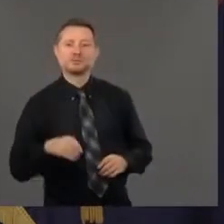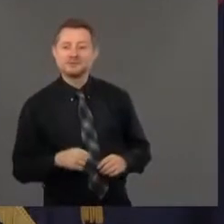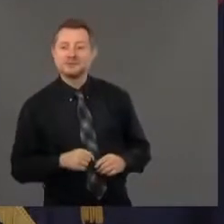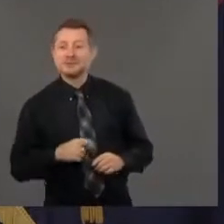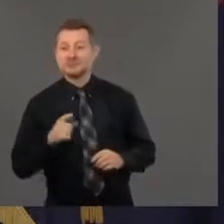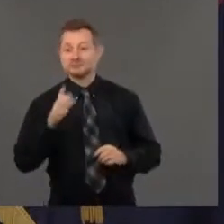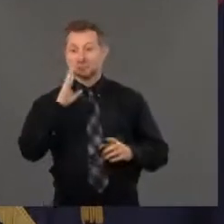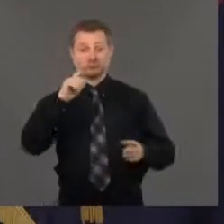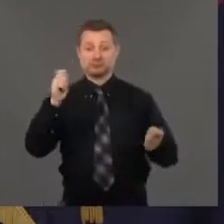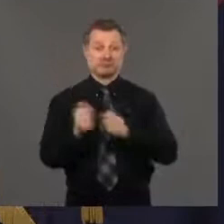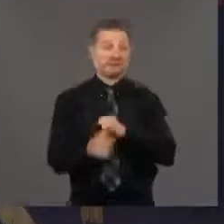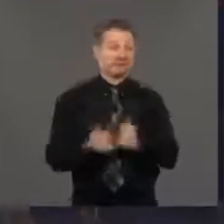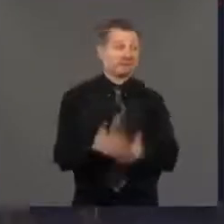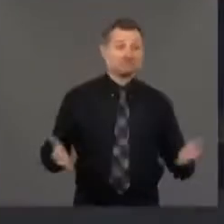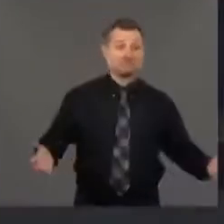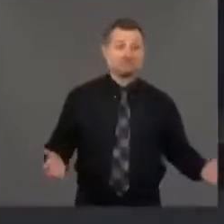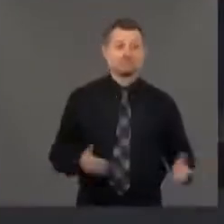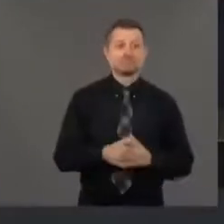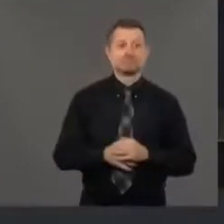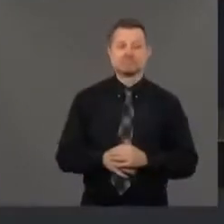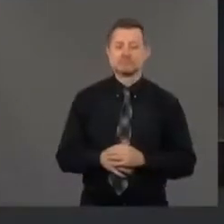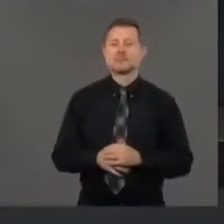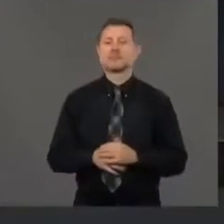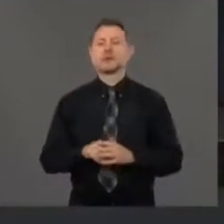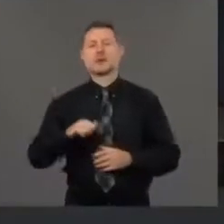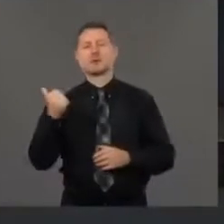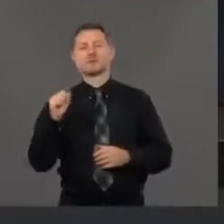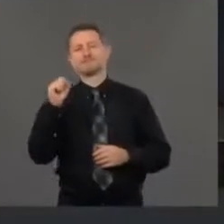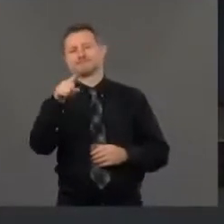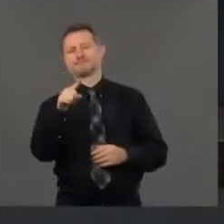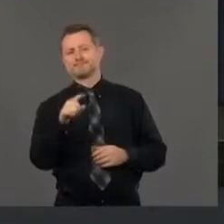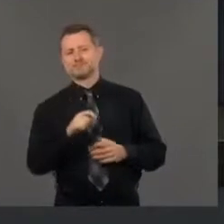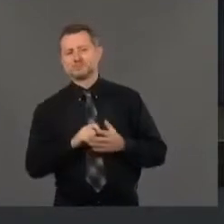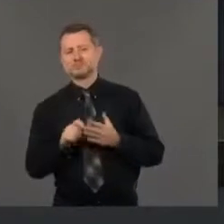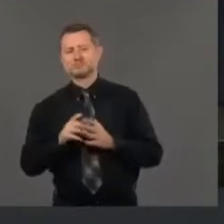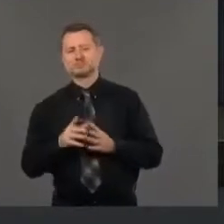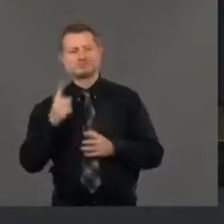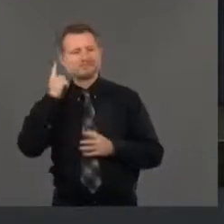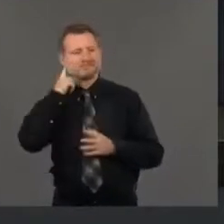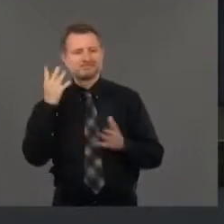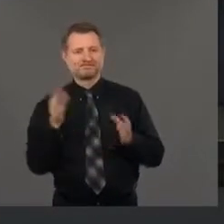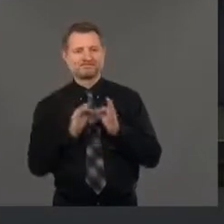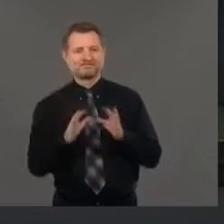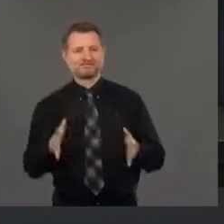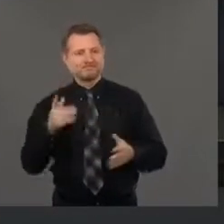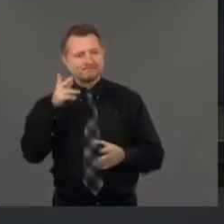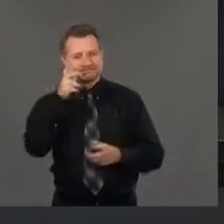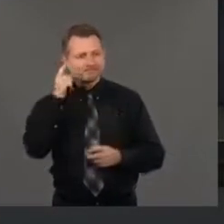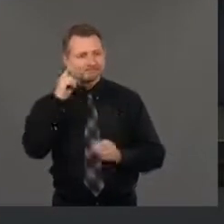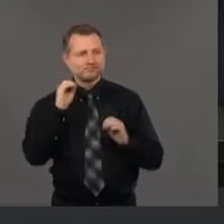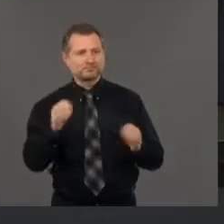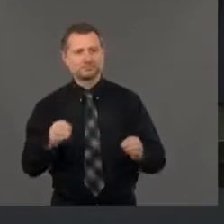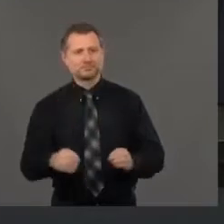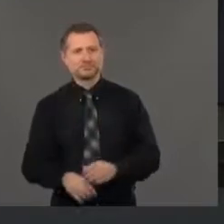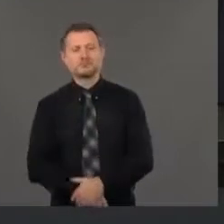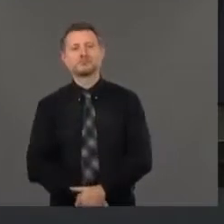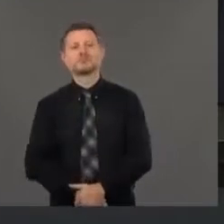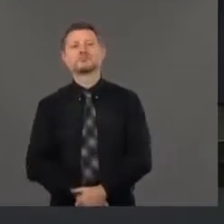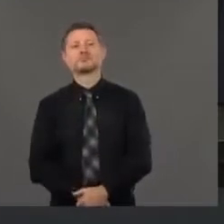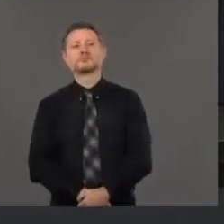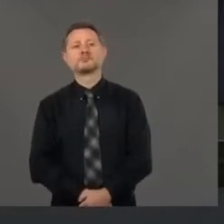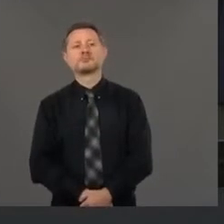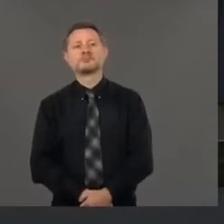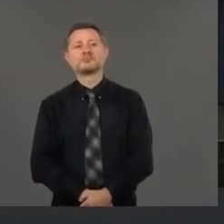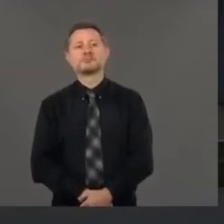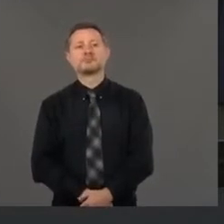quickly. I wonder if you could respond to AOC's comments, I believe it was yesterday, regarding an uptick in violence in the city.